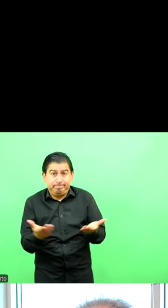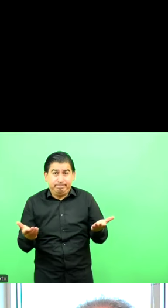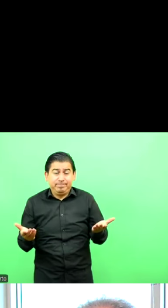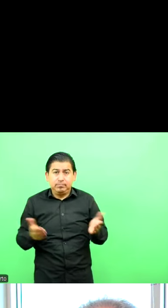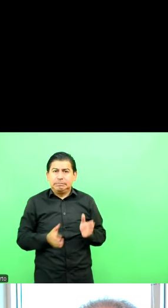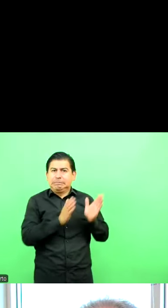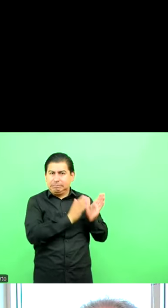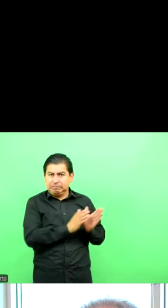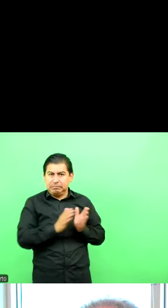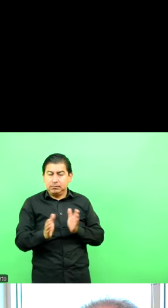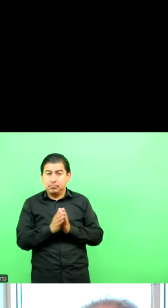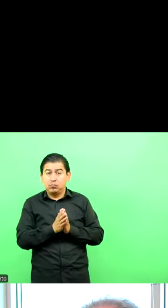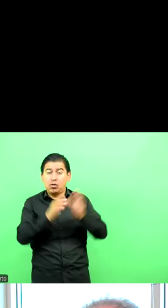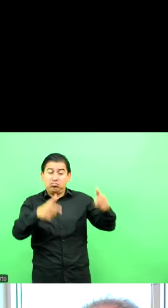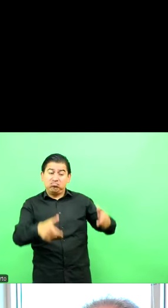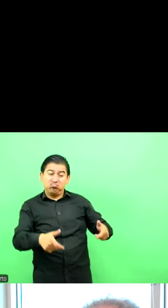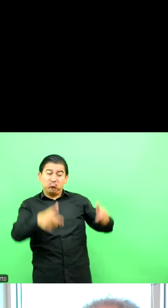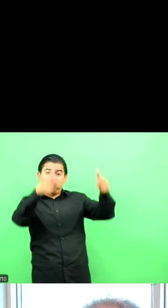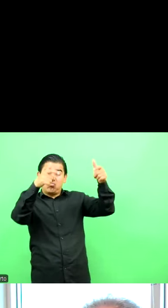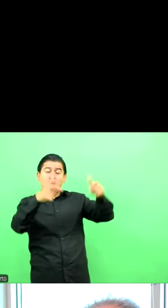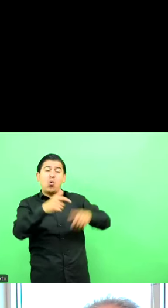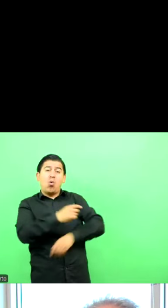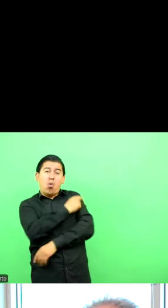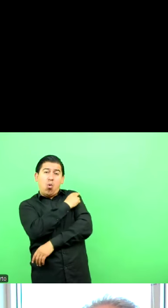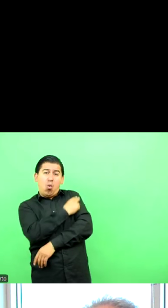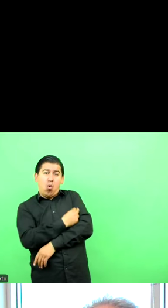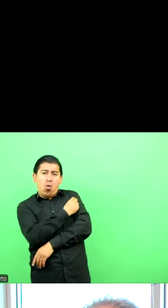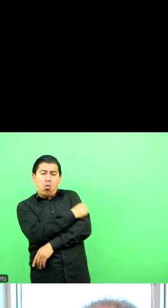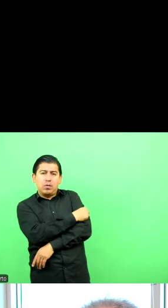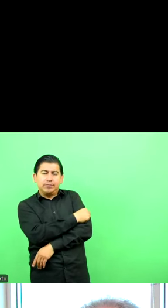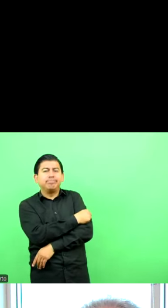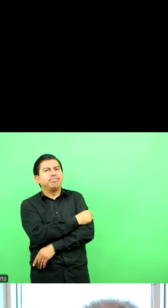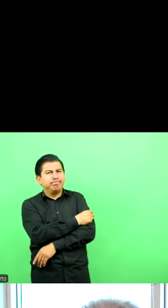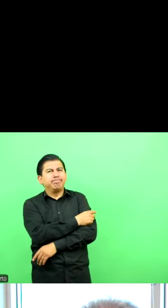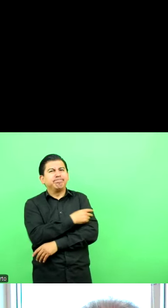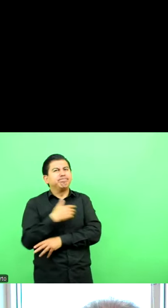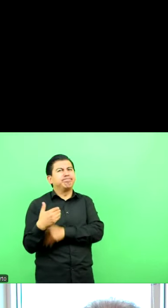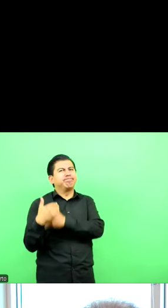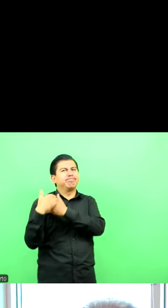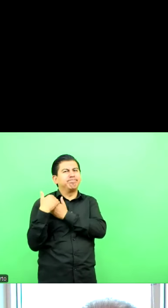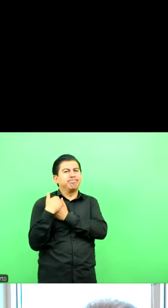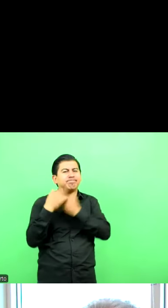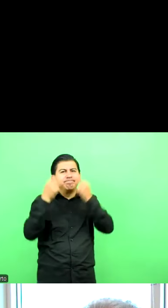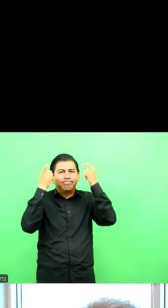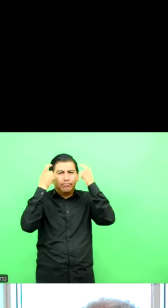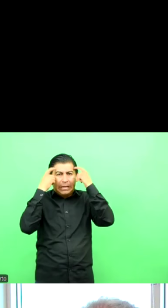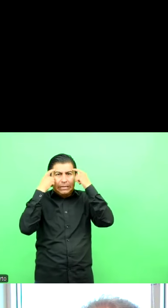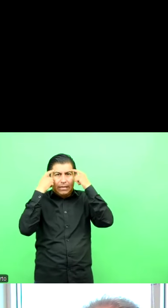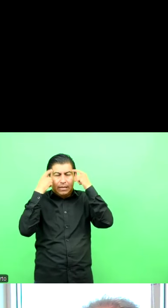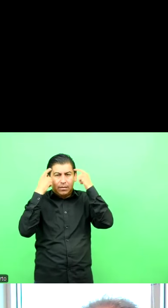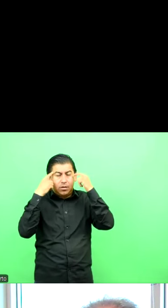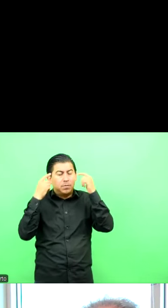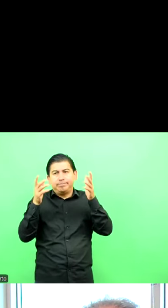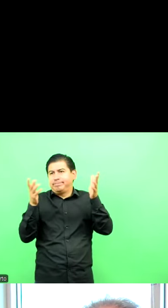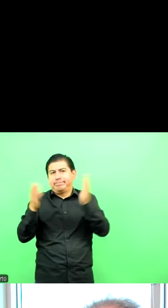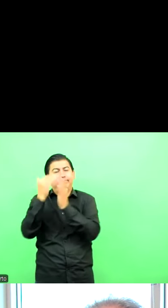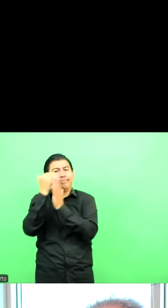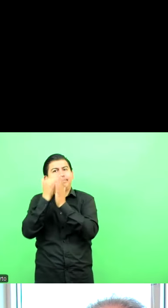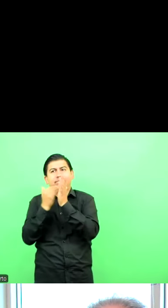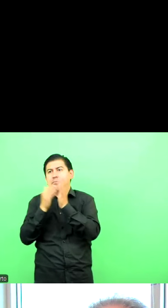more, higher level framework. So I saw one of the colleagues in the Q&A, they